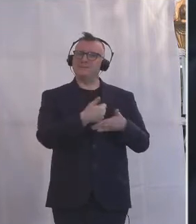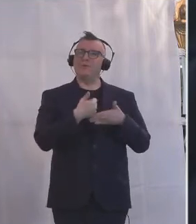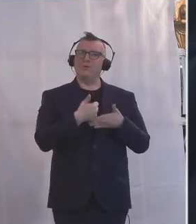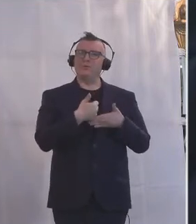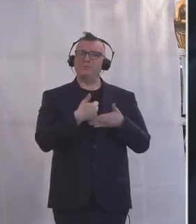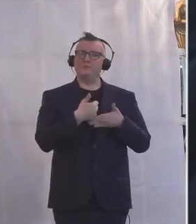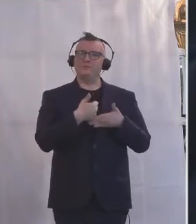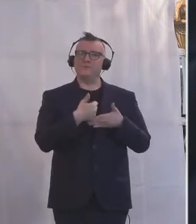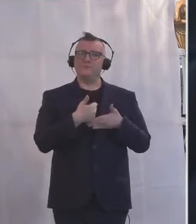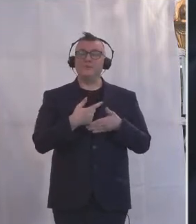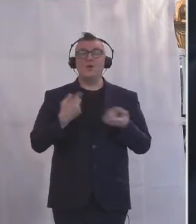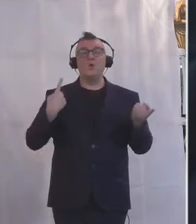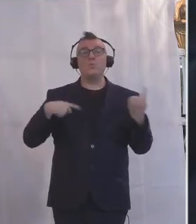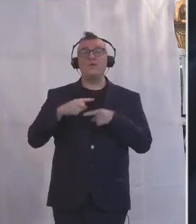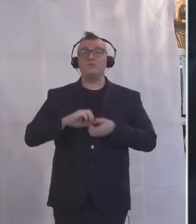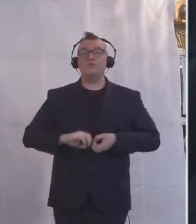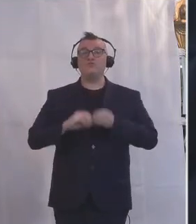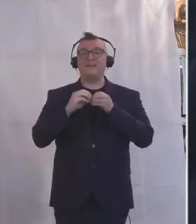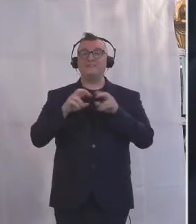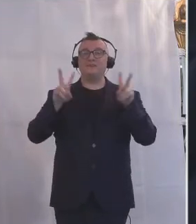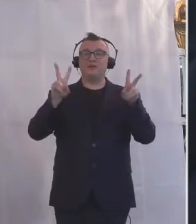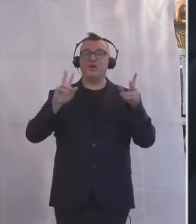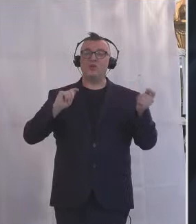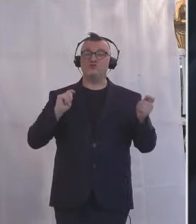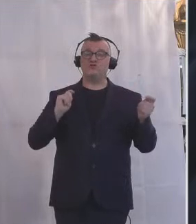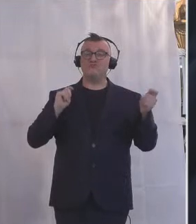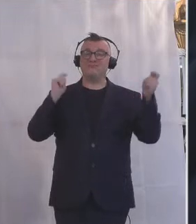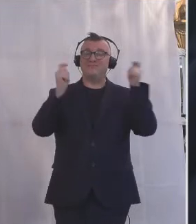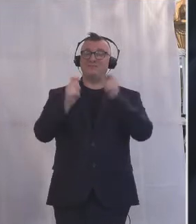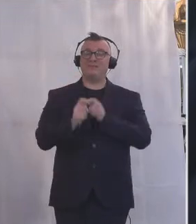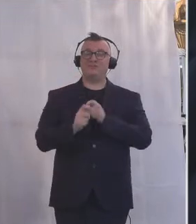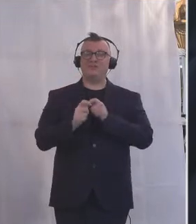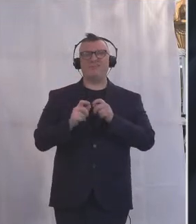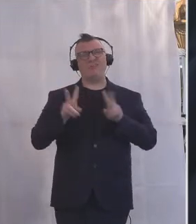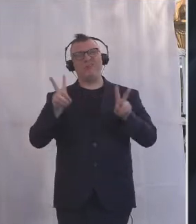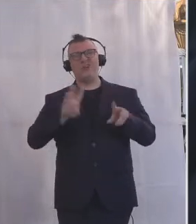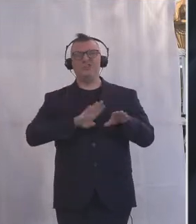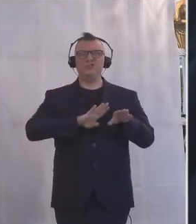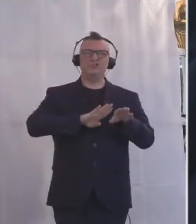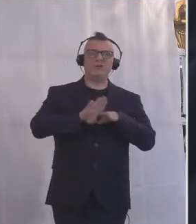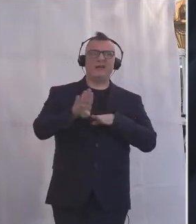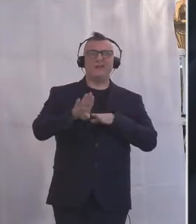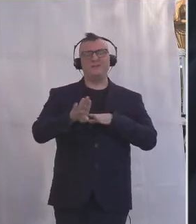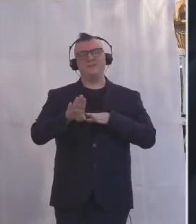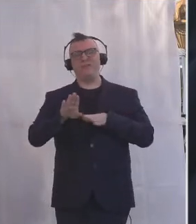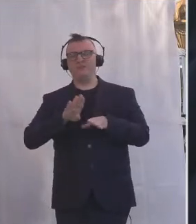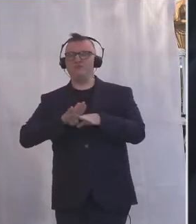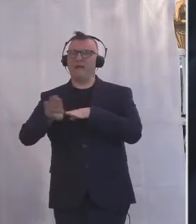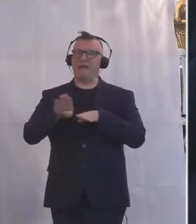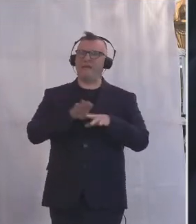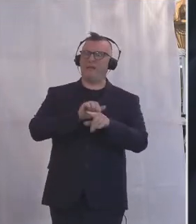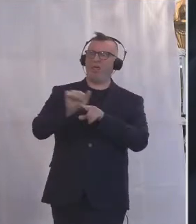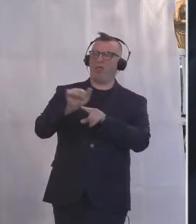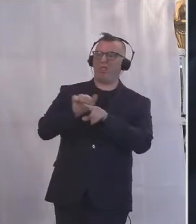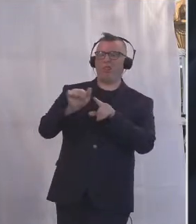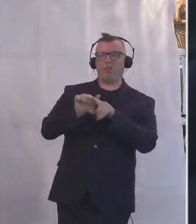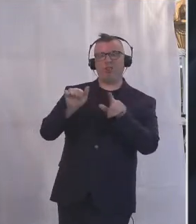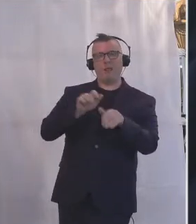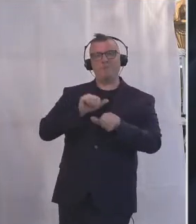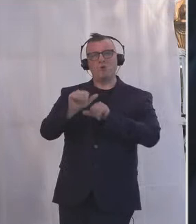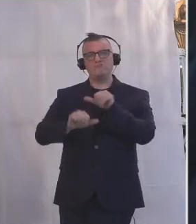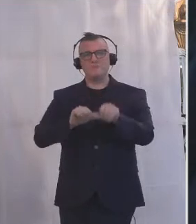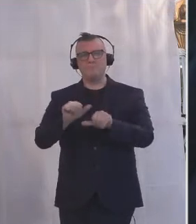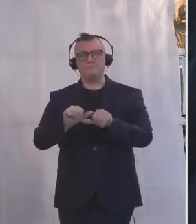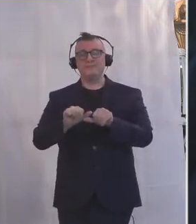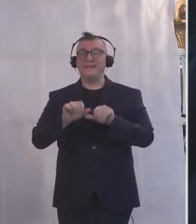a transformational Train the Trainer programme that takes training and delivers it on a whole new